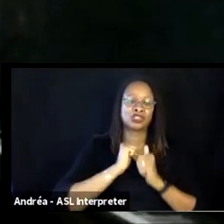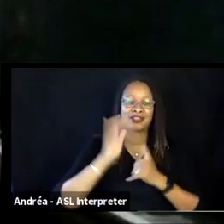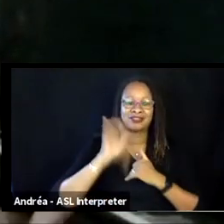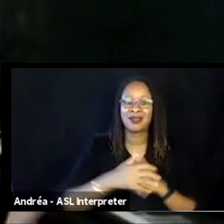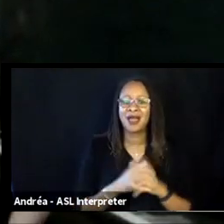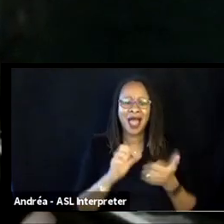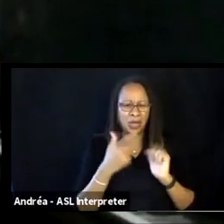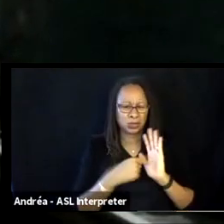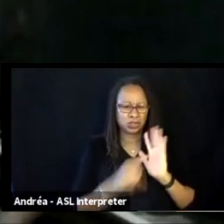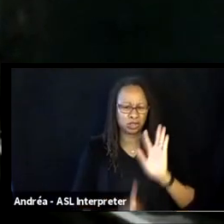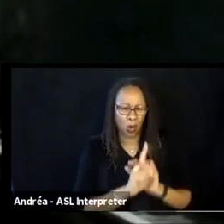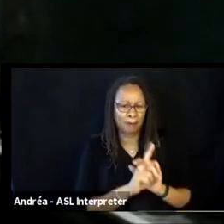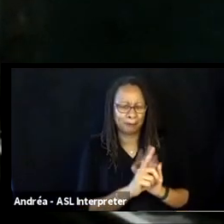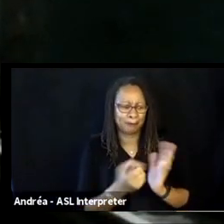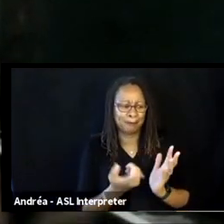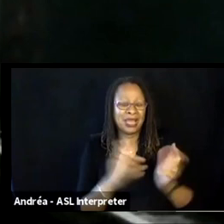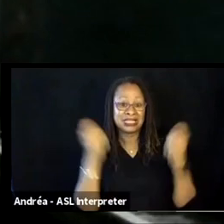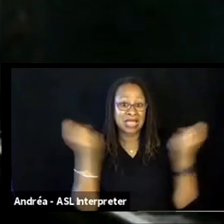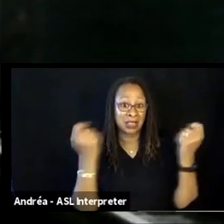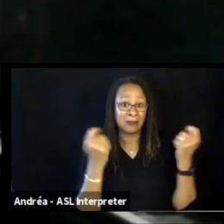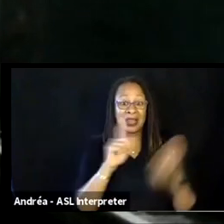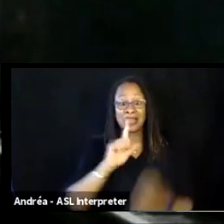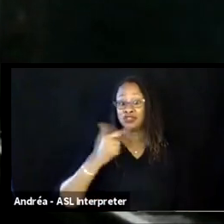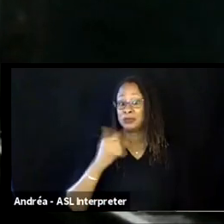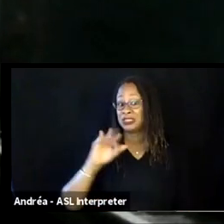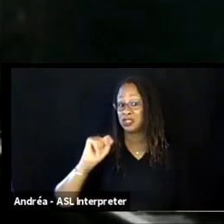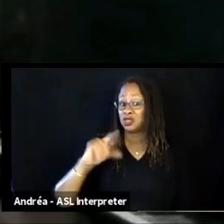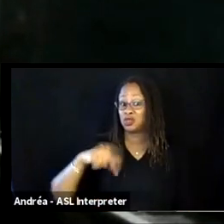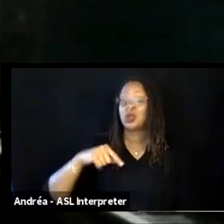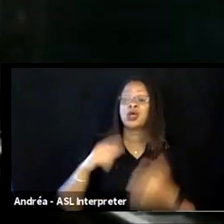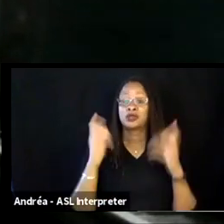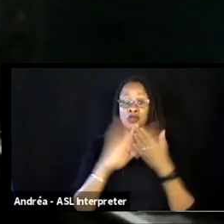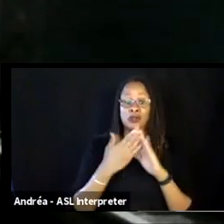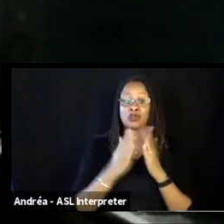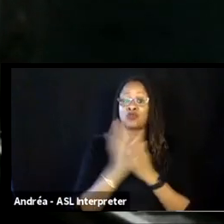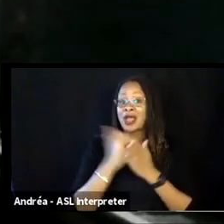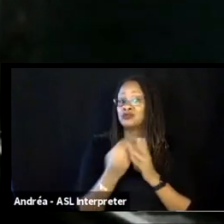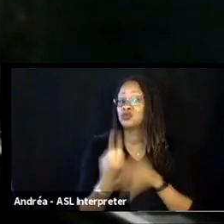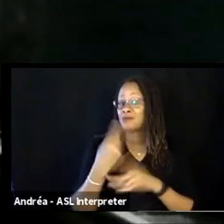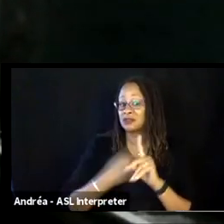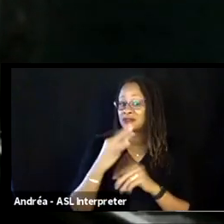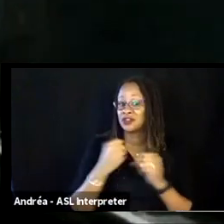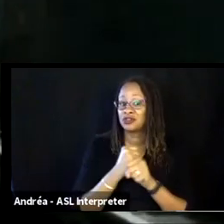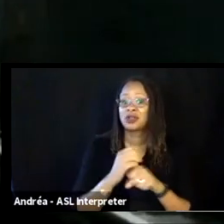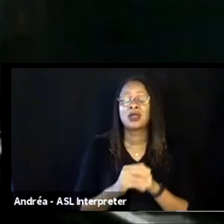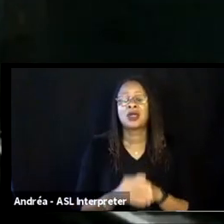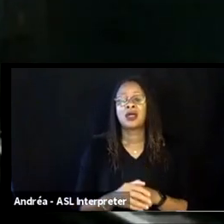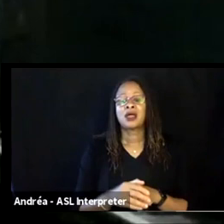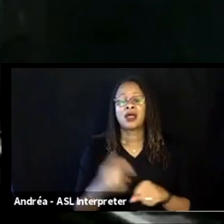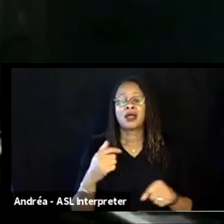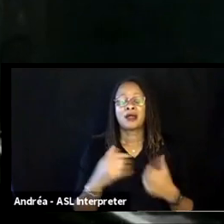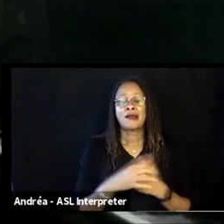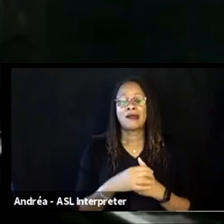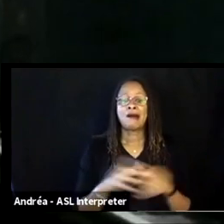can we show up and celebrate, you know, this community throughout the entire 12 months of the year as well? And how can we make sure